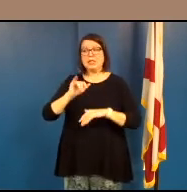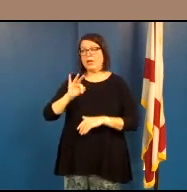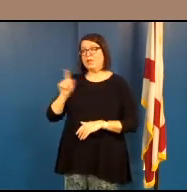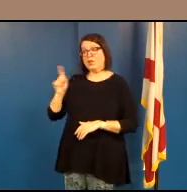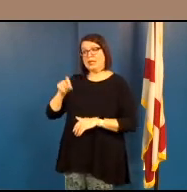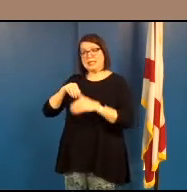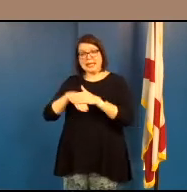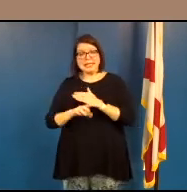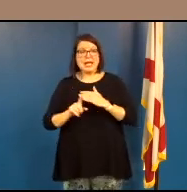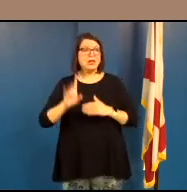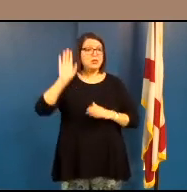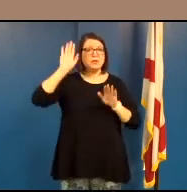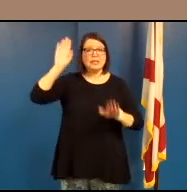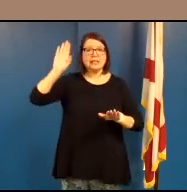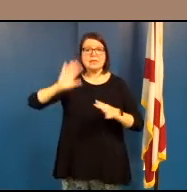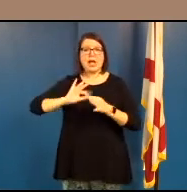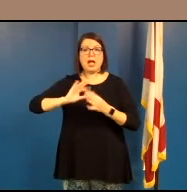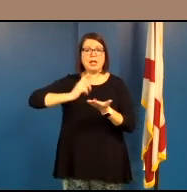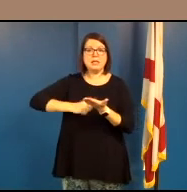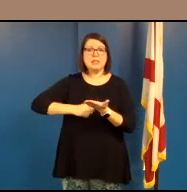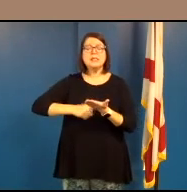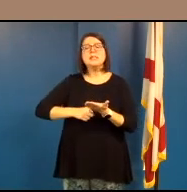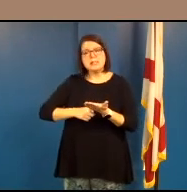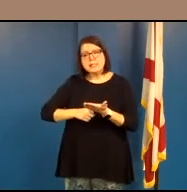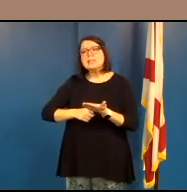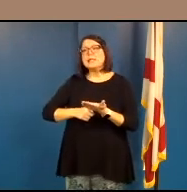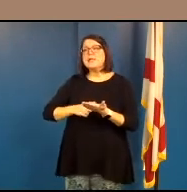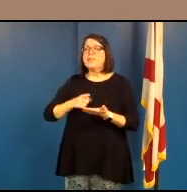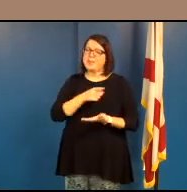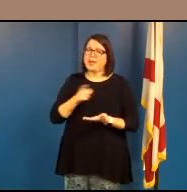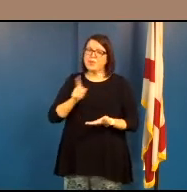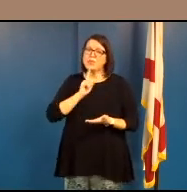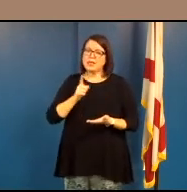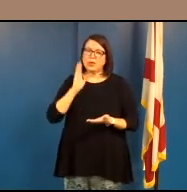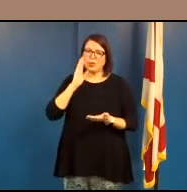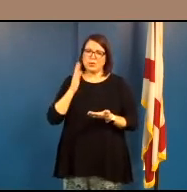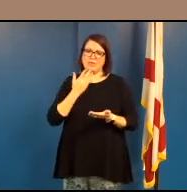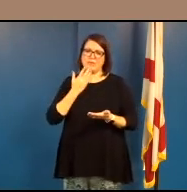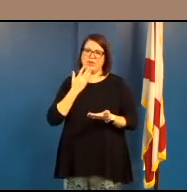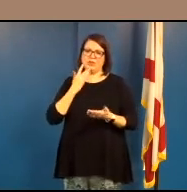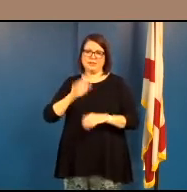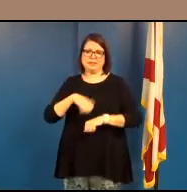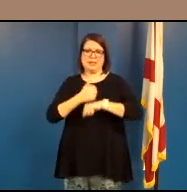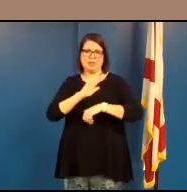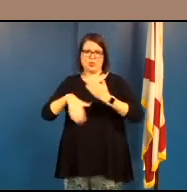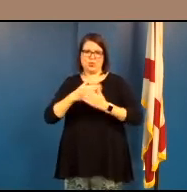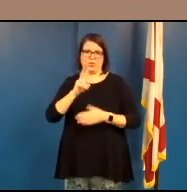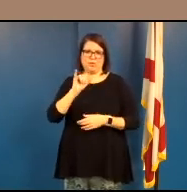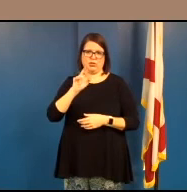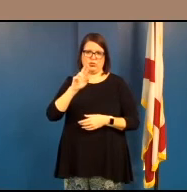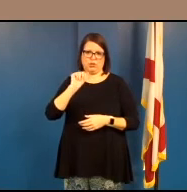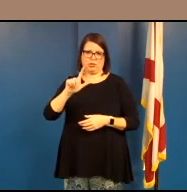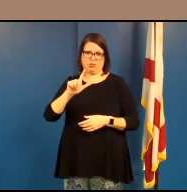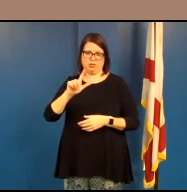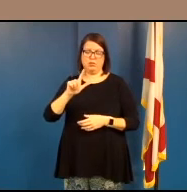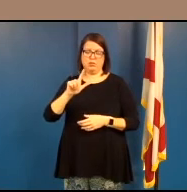House and Senate are likely to set up ways to do it virtually. So you'll get a login link, you'll register ahead of time that I want to testify on a certain bill, you'll get a